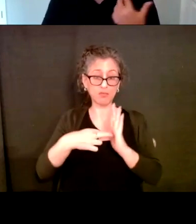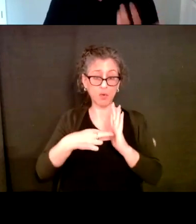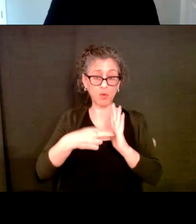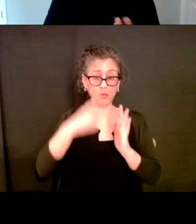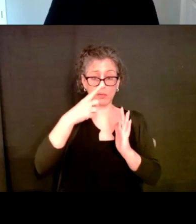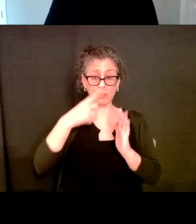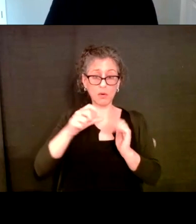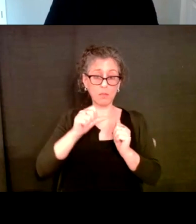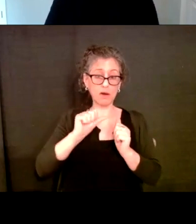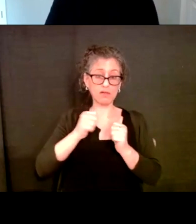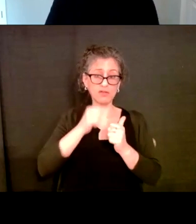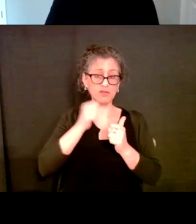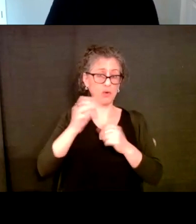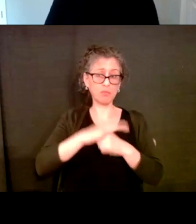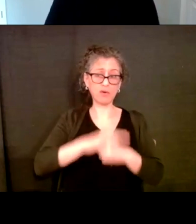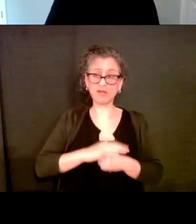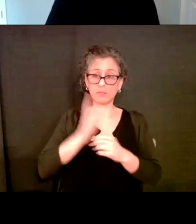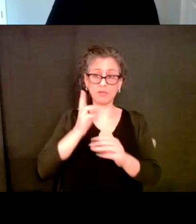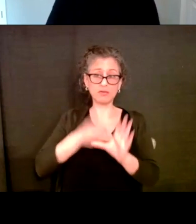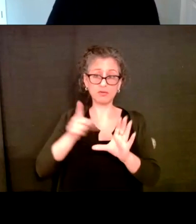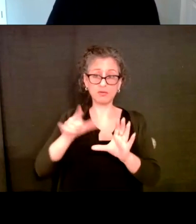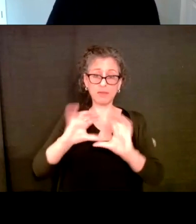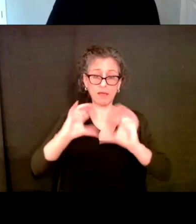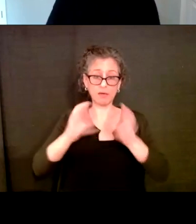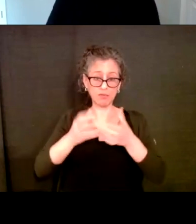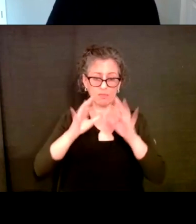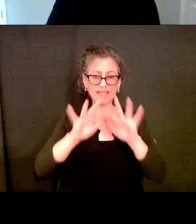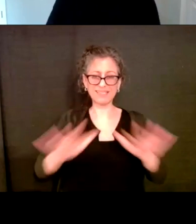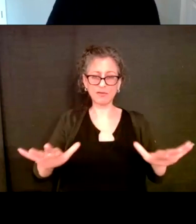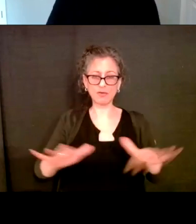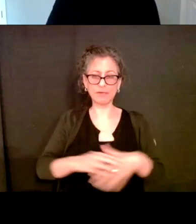me to join the congregation, etc.?